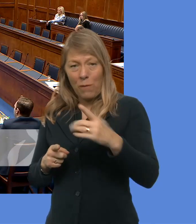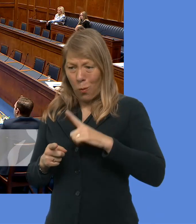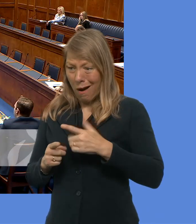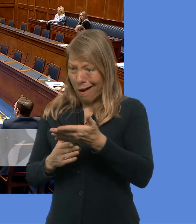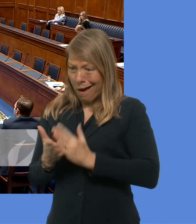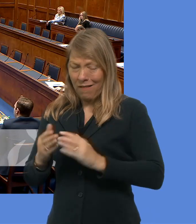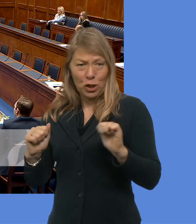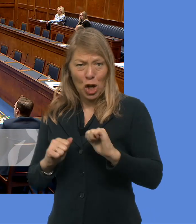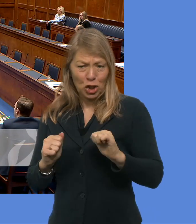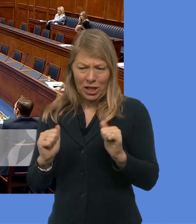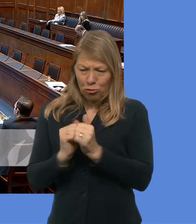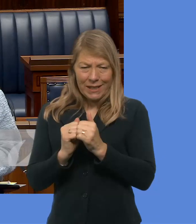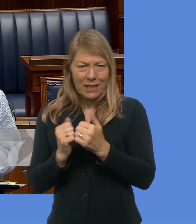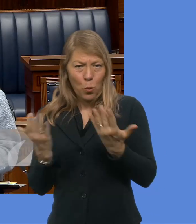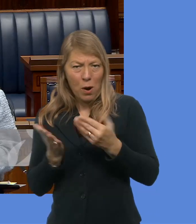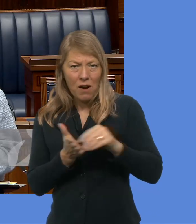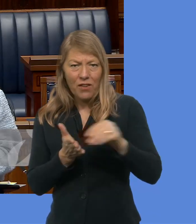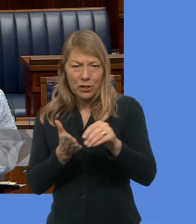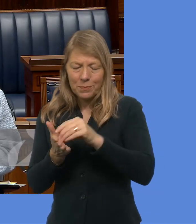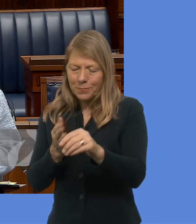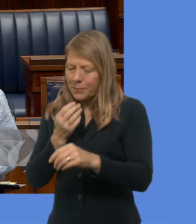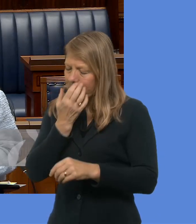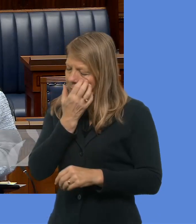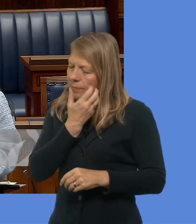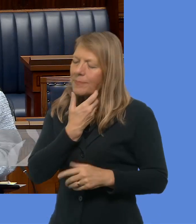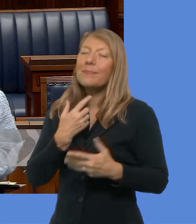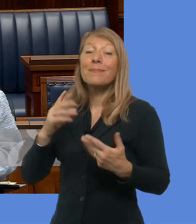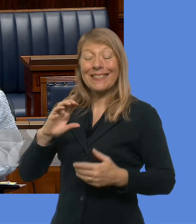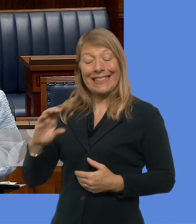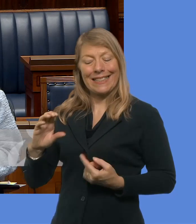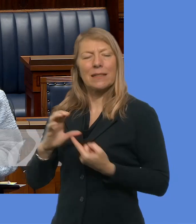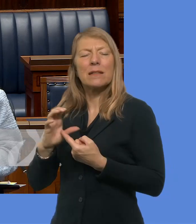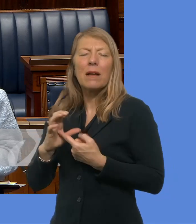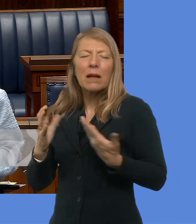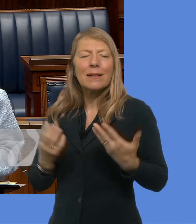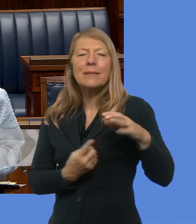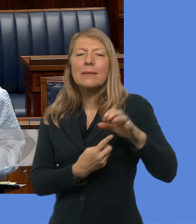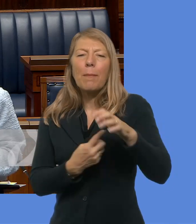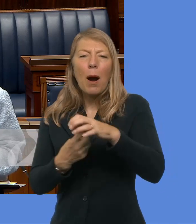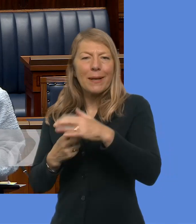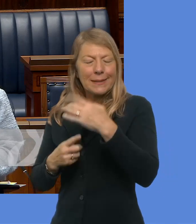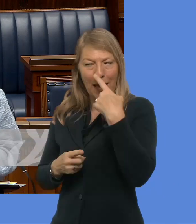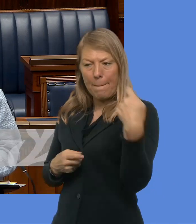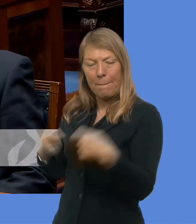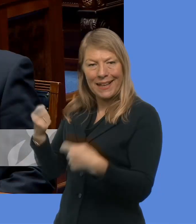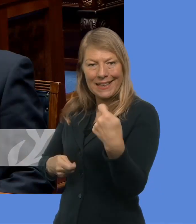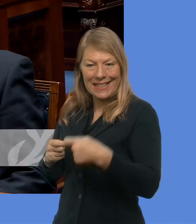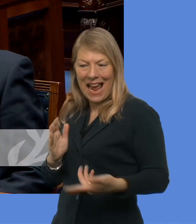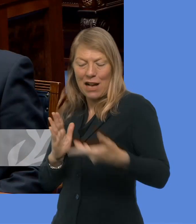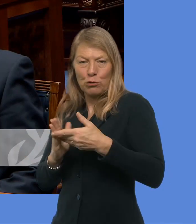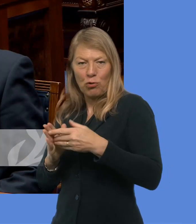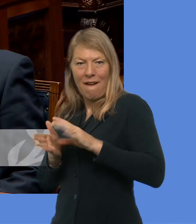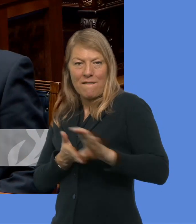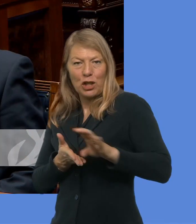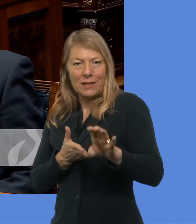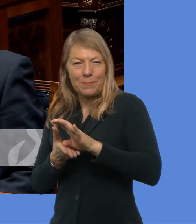So obviously departments will have an opportunity to bid in year for additional money, including financial